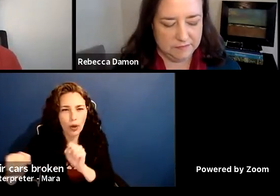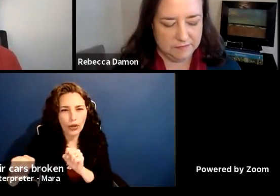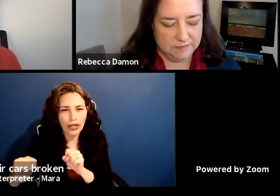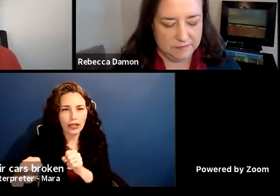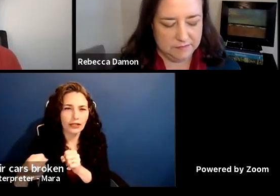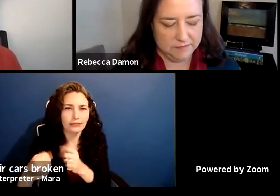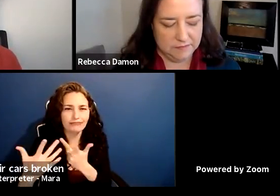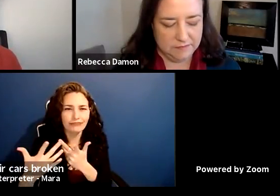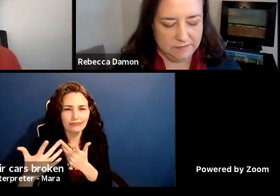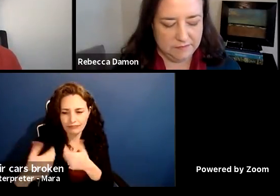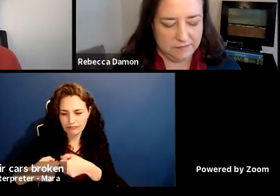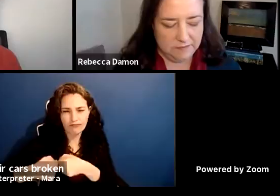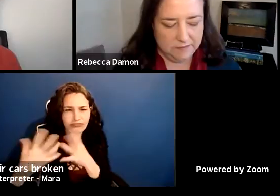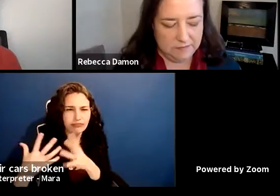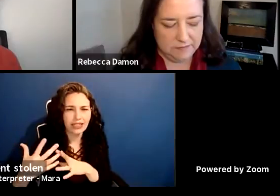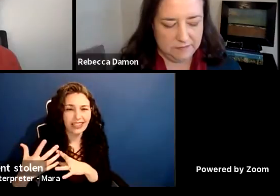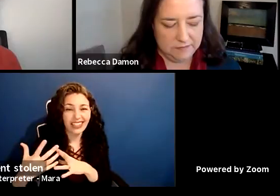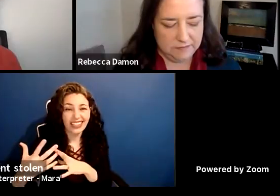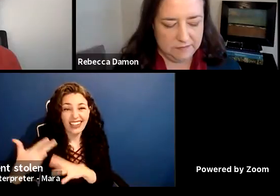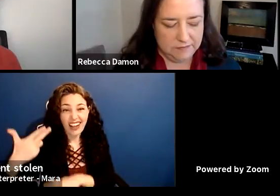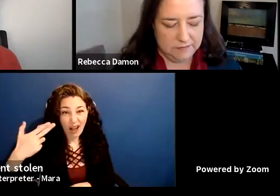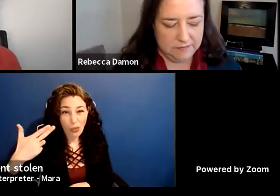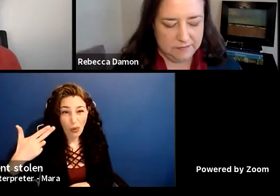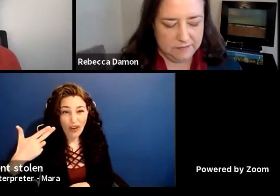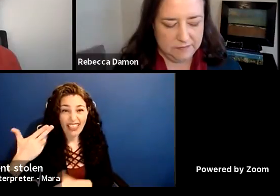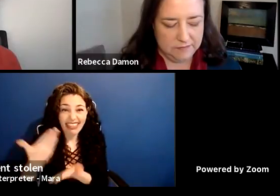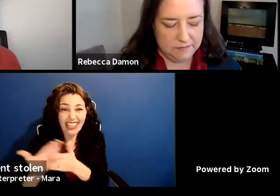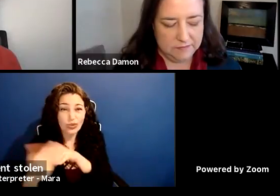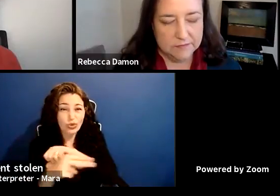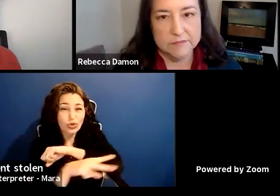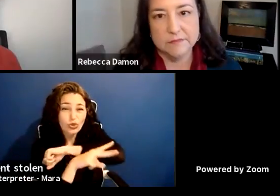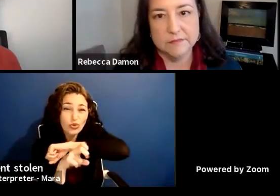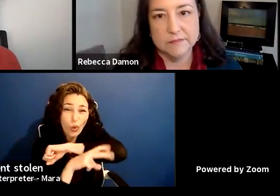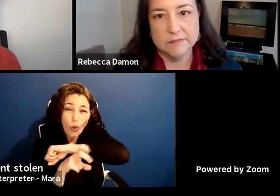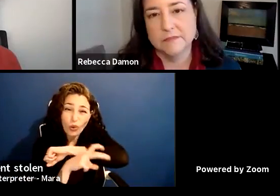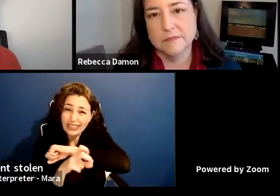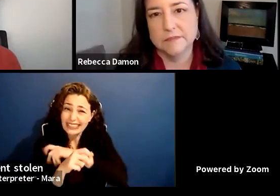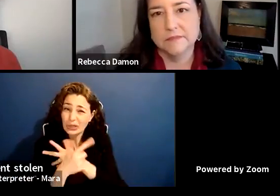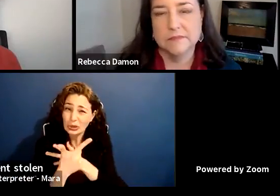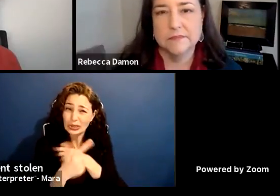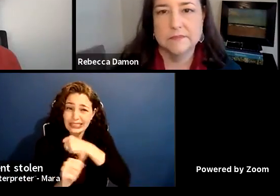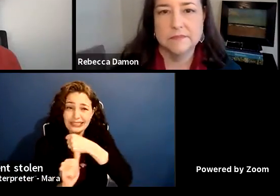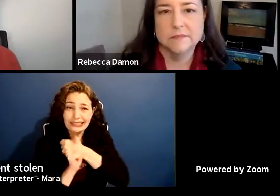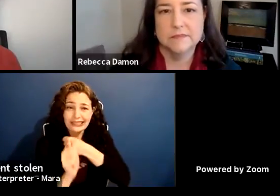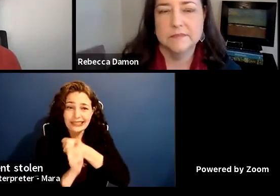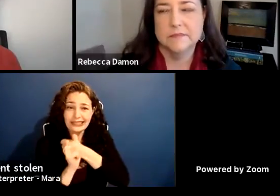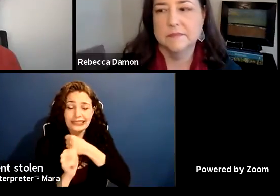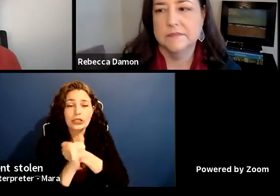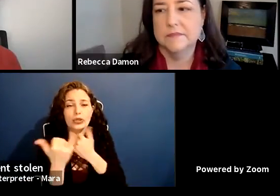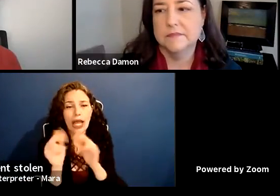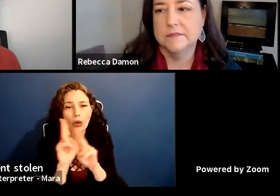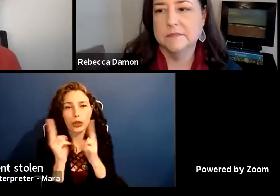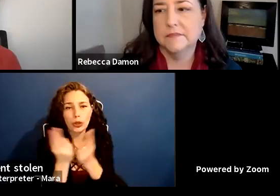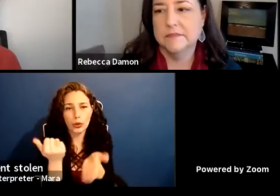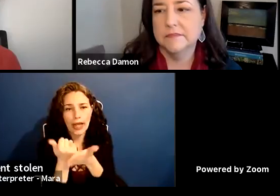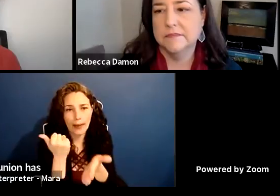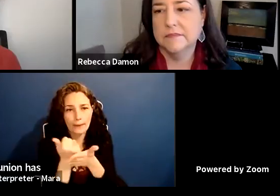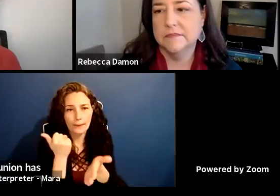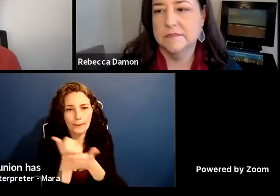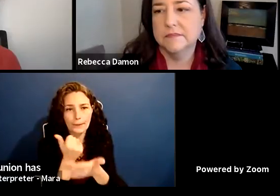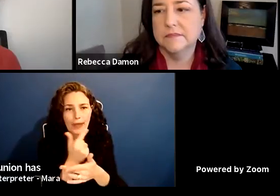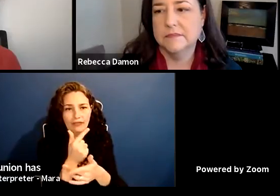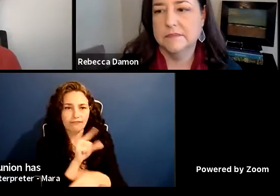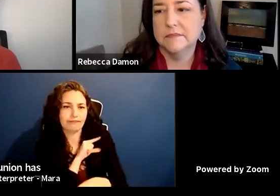Yeah, at gunpoint. So the union has helped us get security guards to come out with us in neighborhoods where